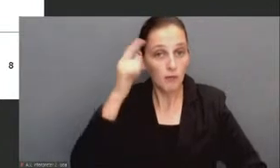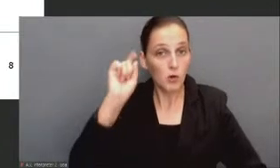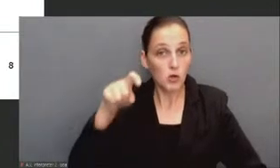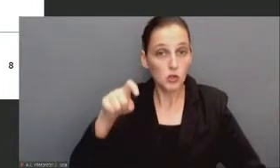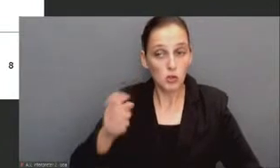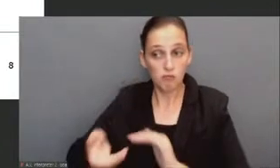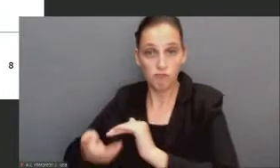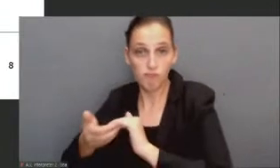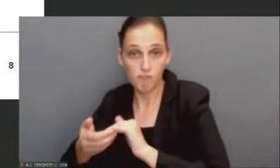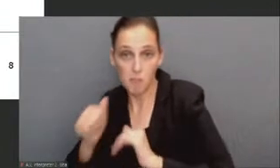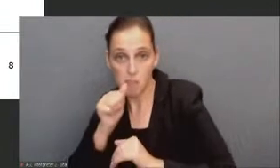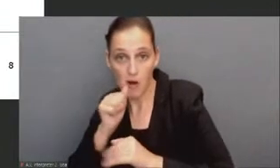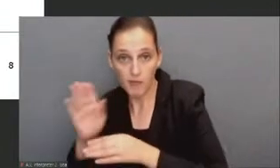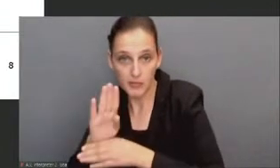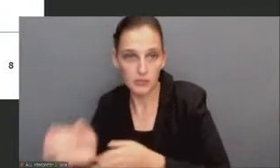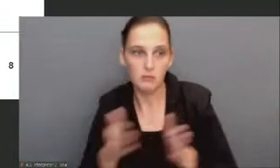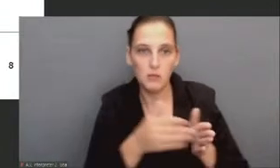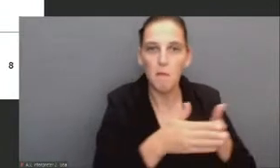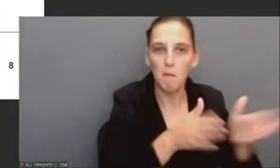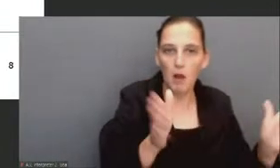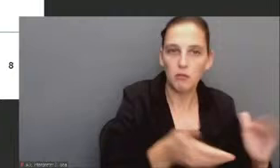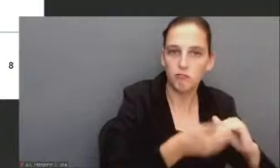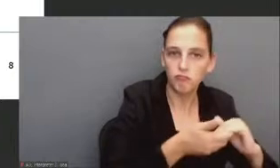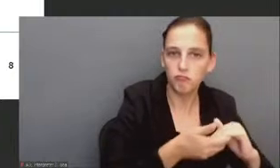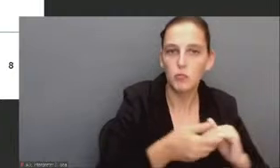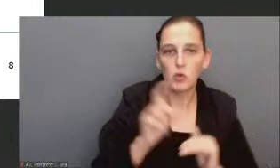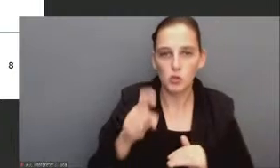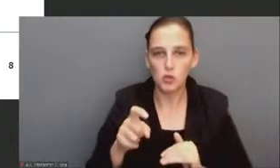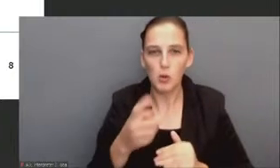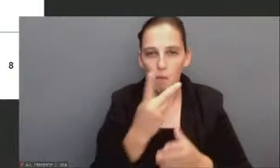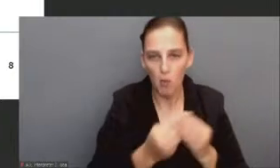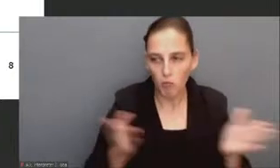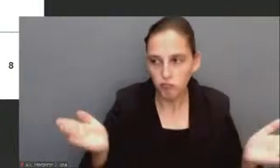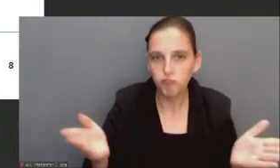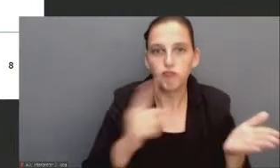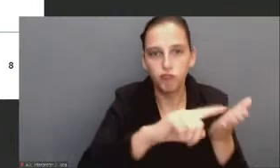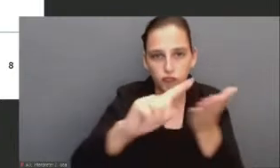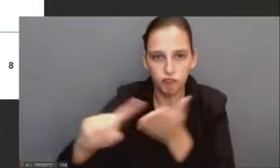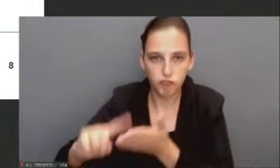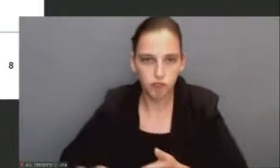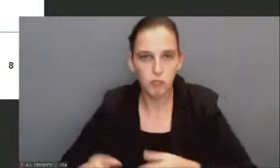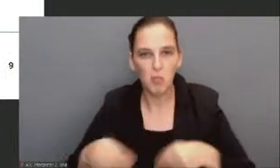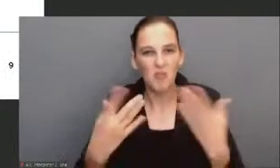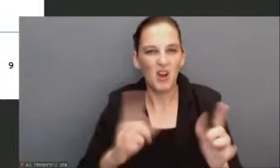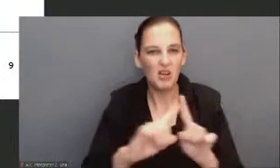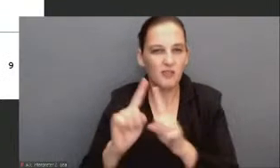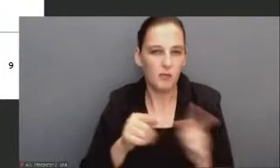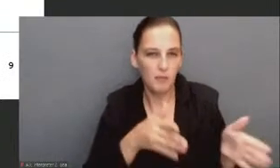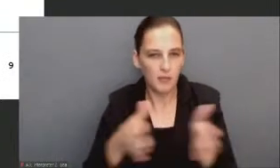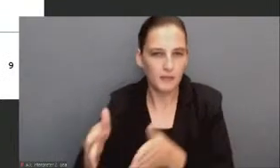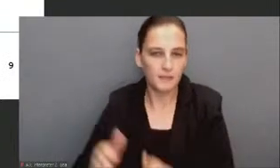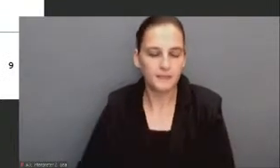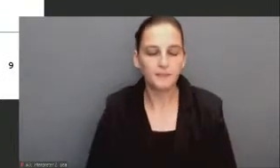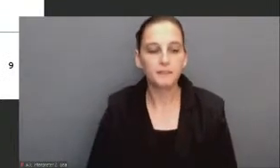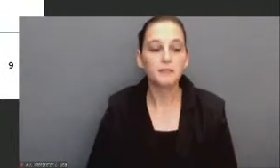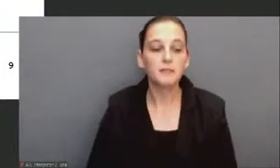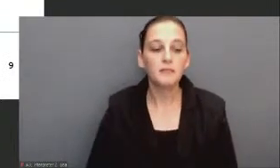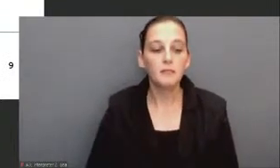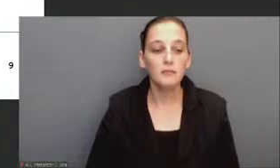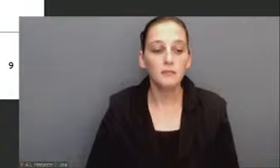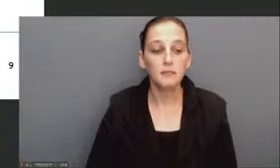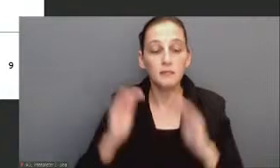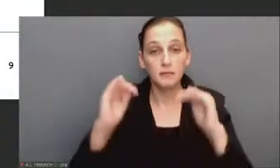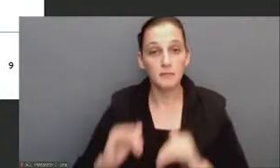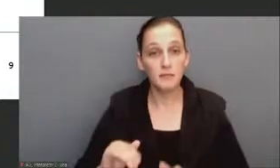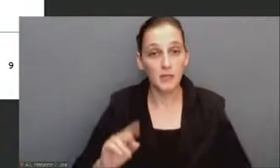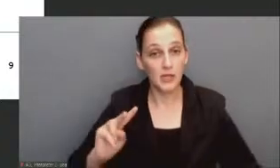this research, and it should involve a variety of research methods. Our second recommendation is that there